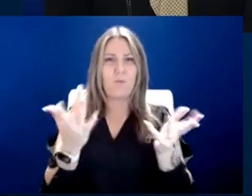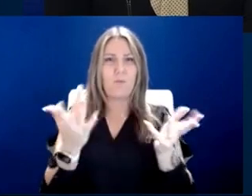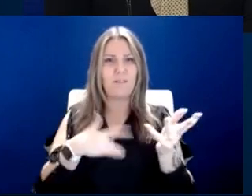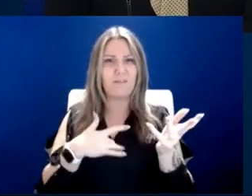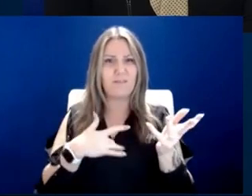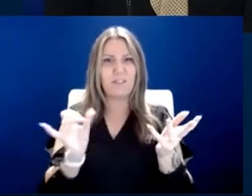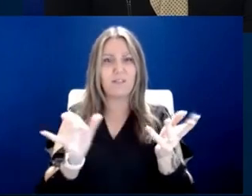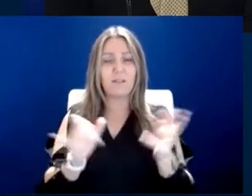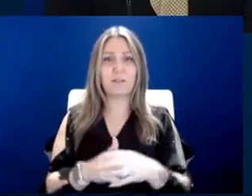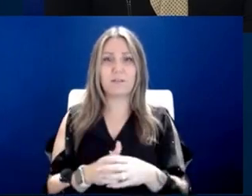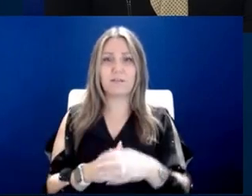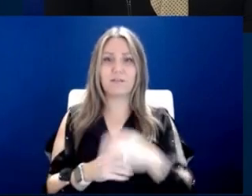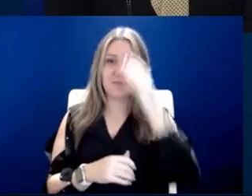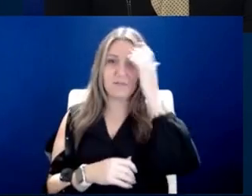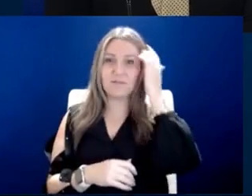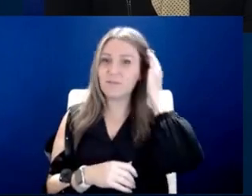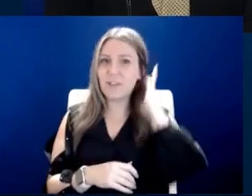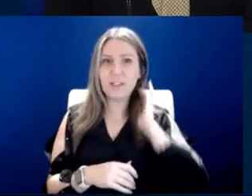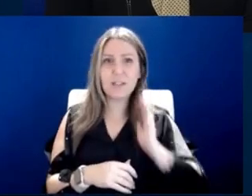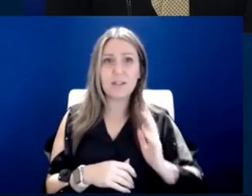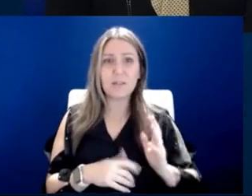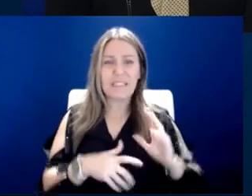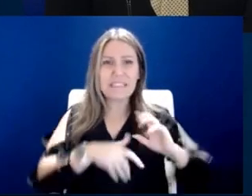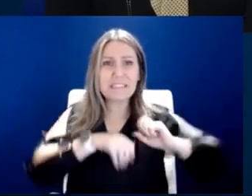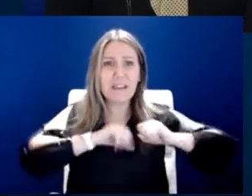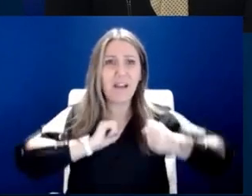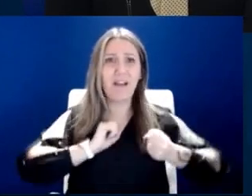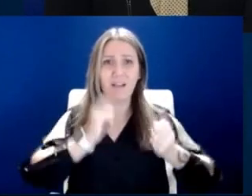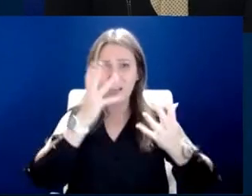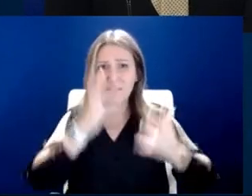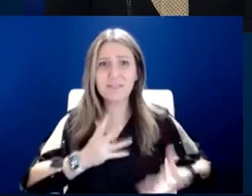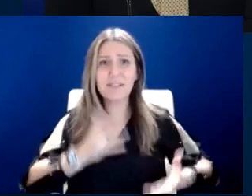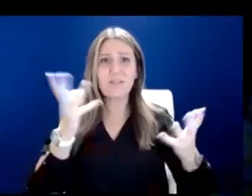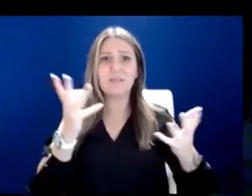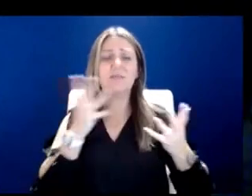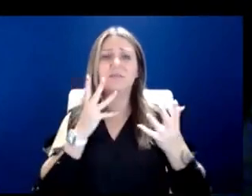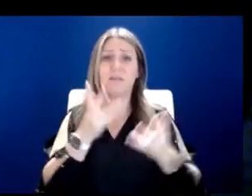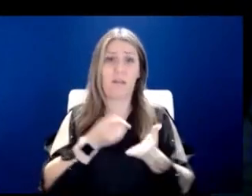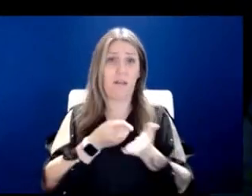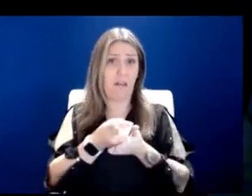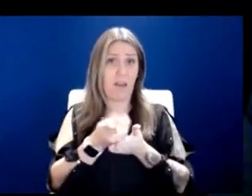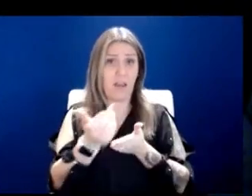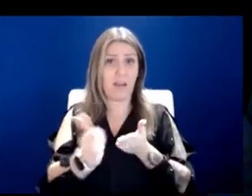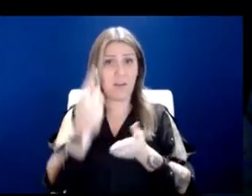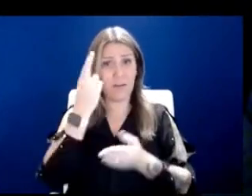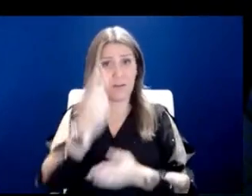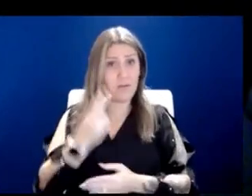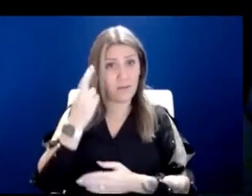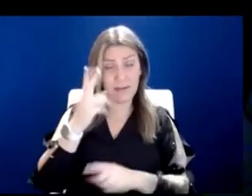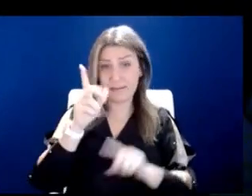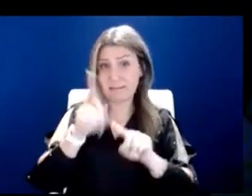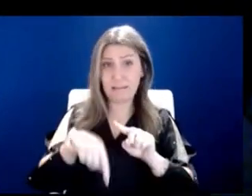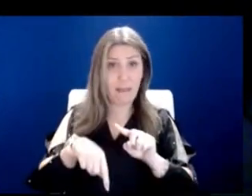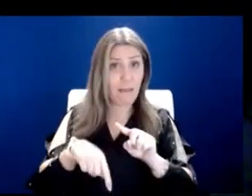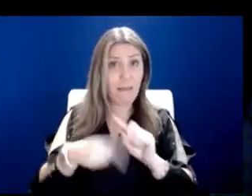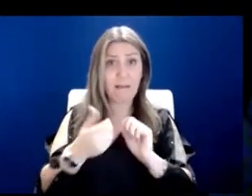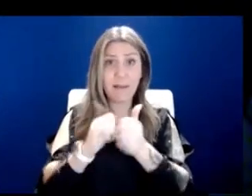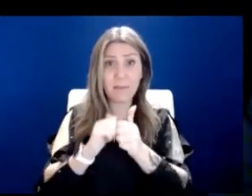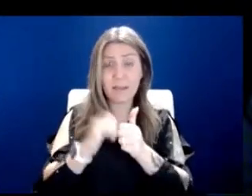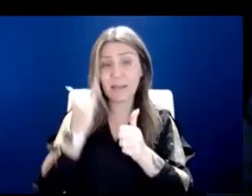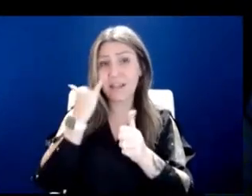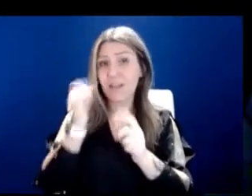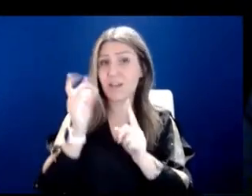Yeah, it'd be devastating, to be honest. Any reason not to compete, whether that is catching COVID